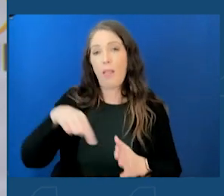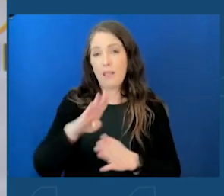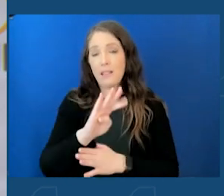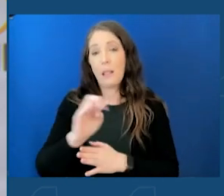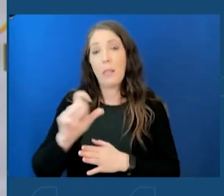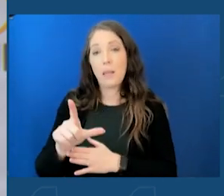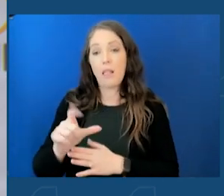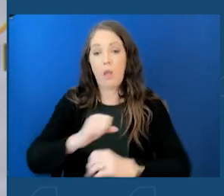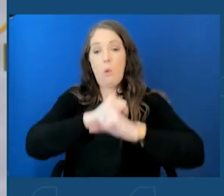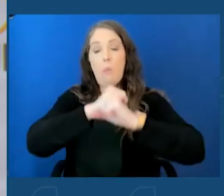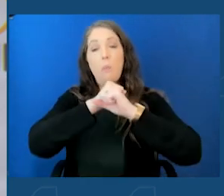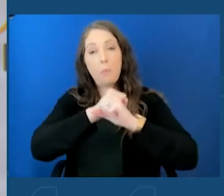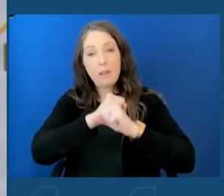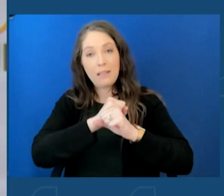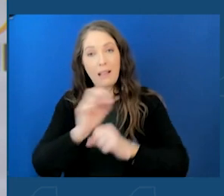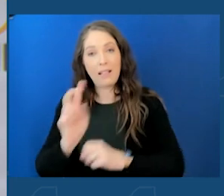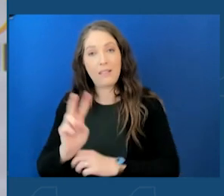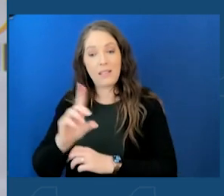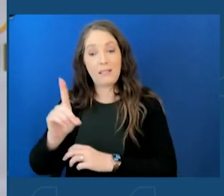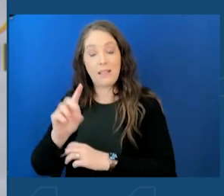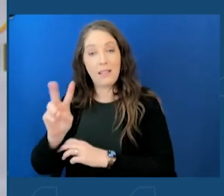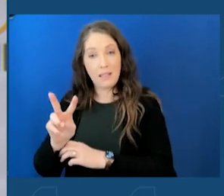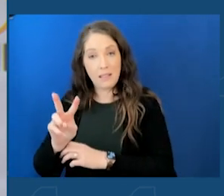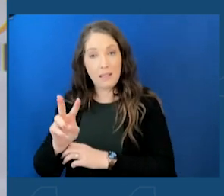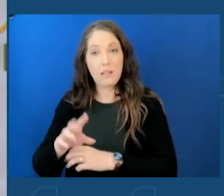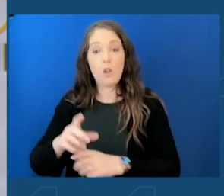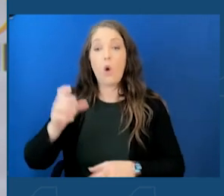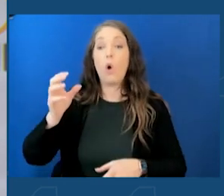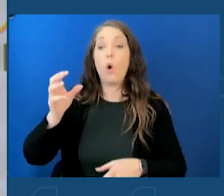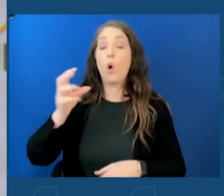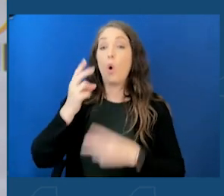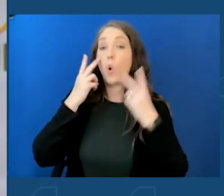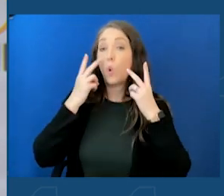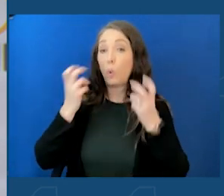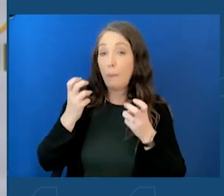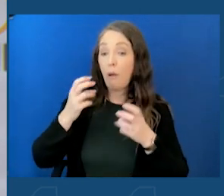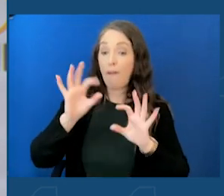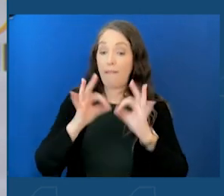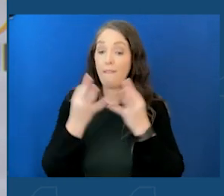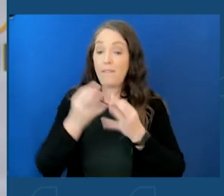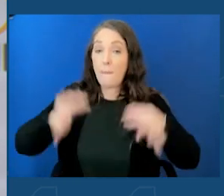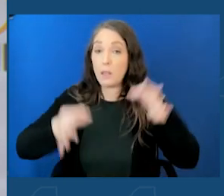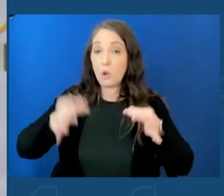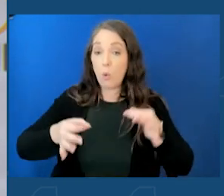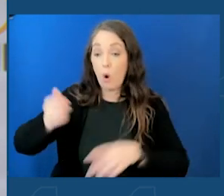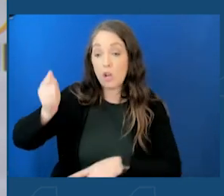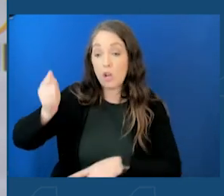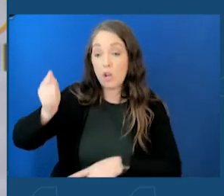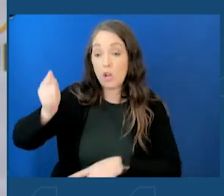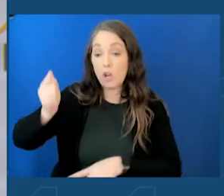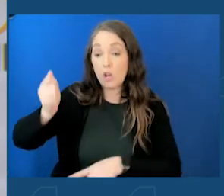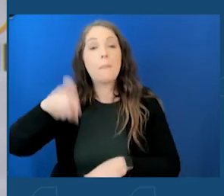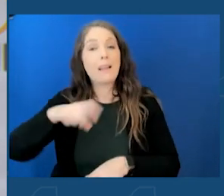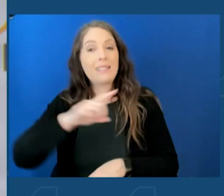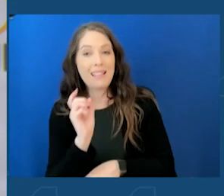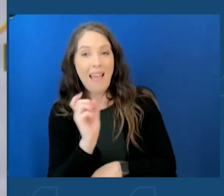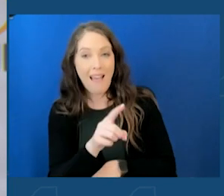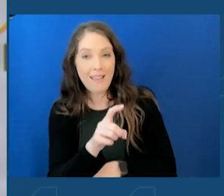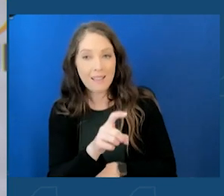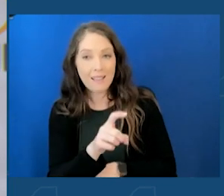domestic violence by requiring criminal or family court judges to ask about this. Right now, they don't even ask, do you have a firearm? And they're before